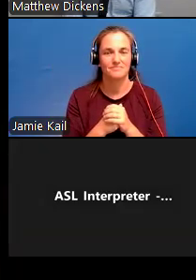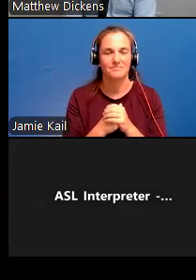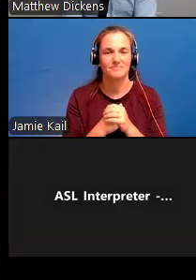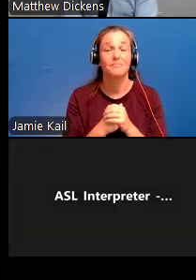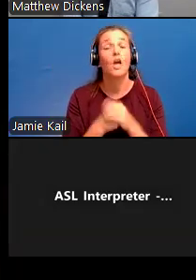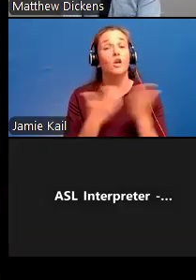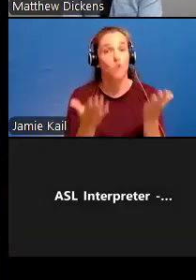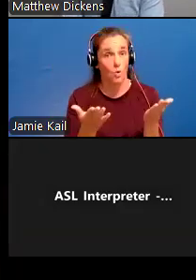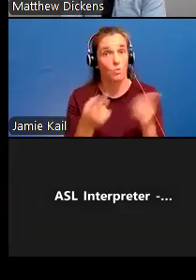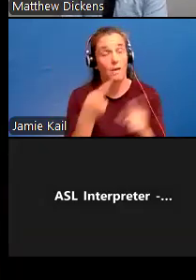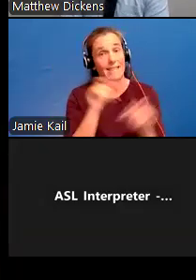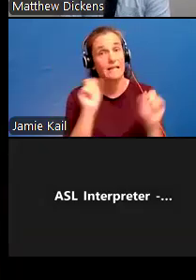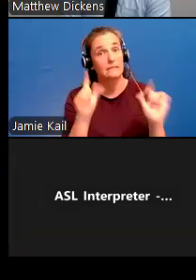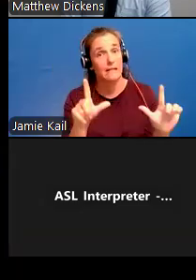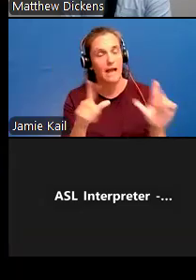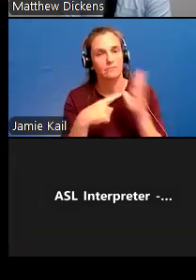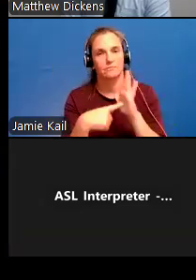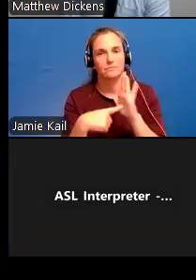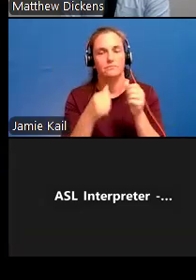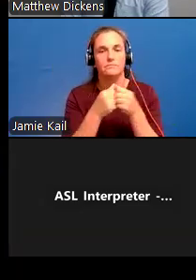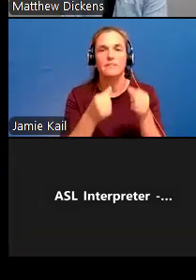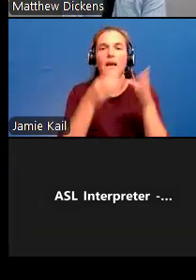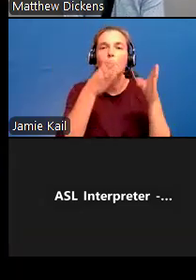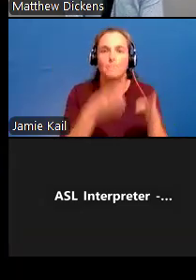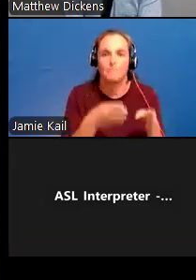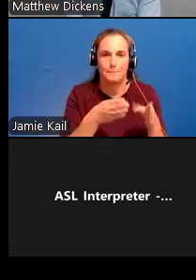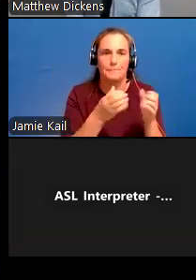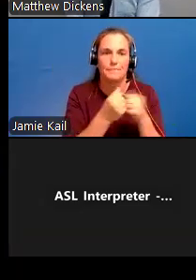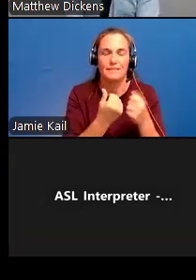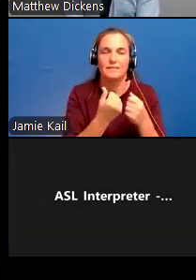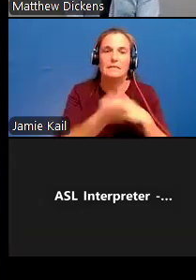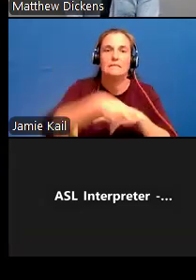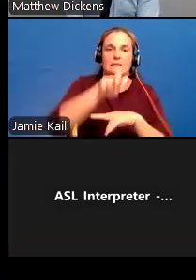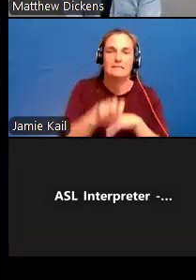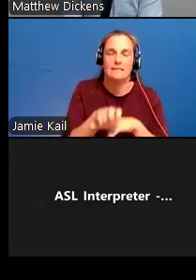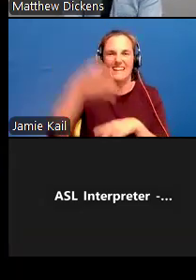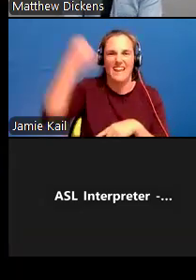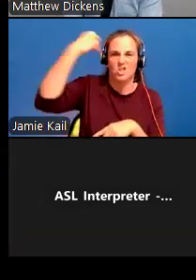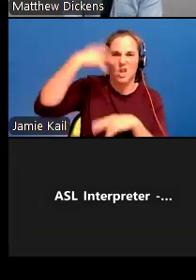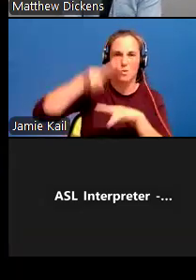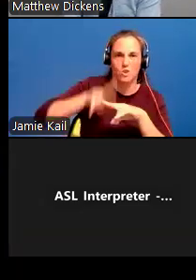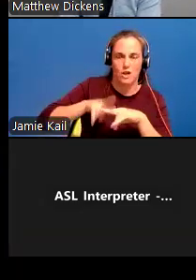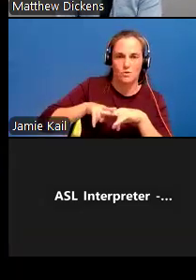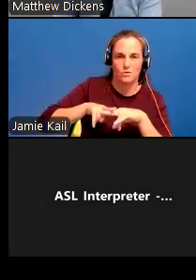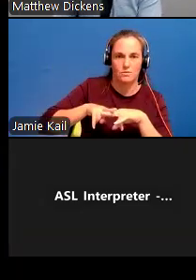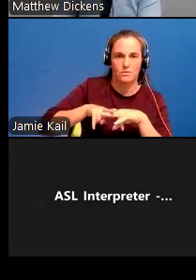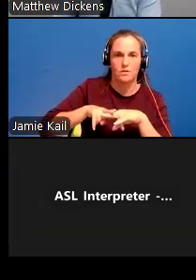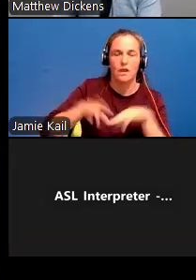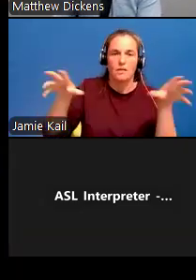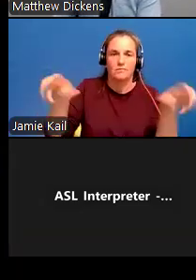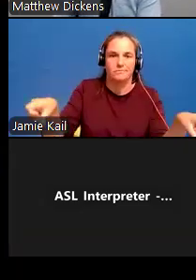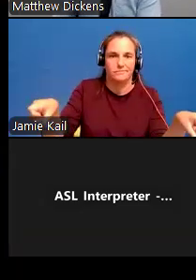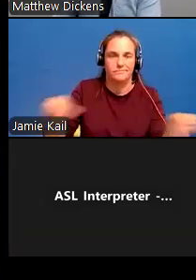So this slide indicates an individual in the shower, sitting on a shower chair, holding onto a grip